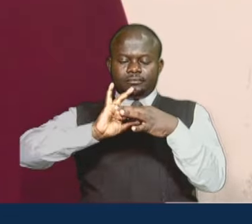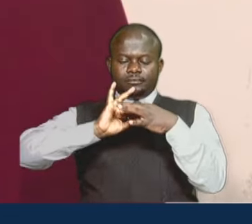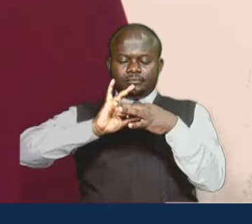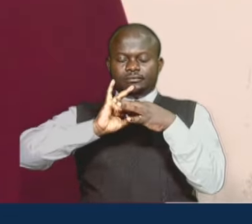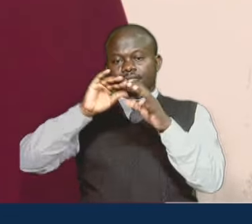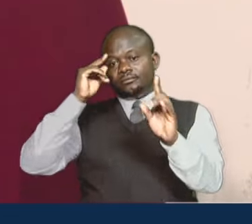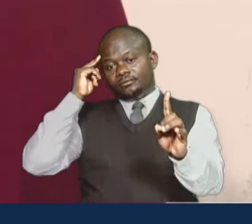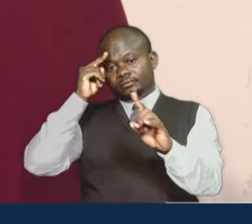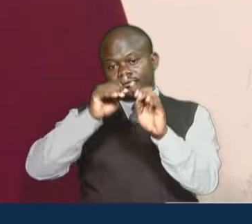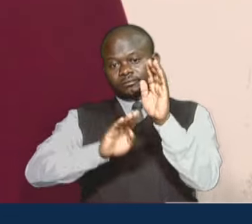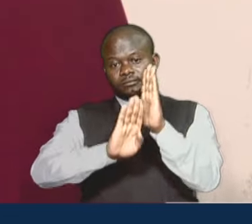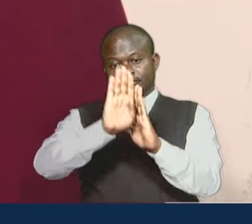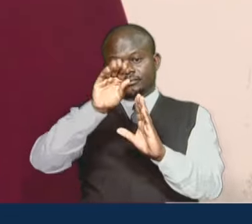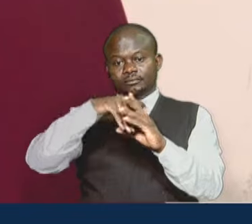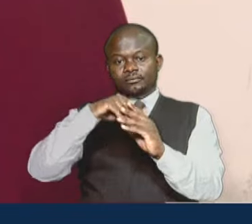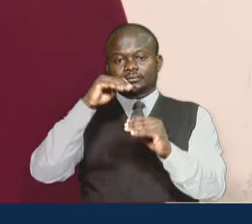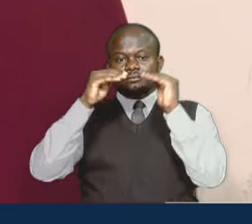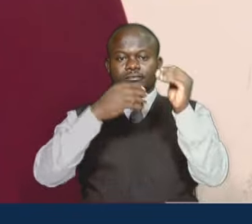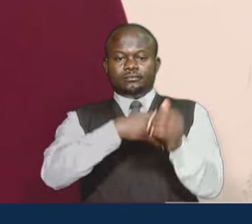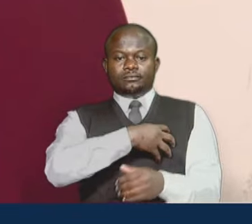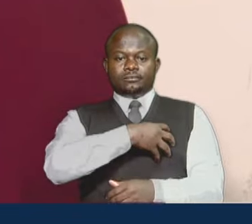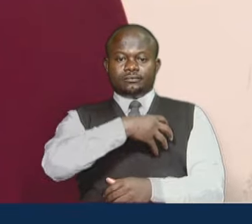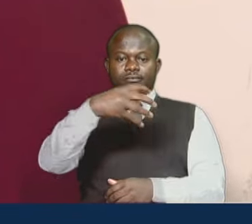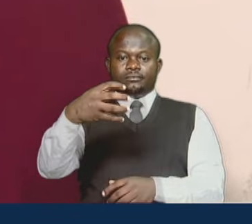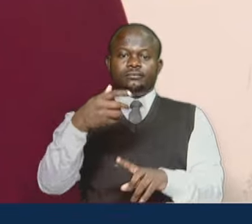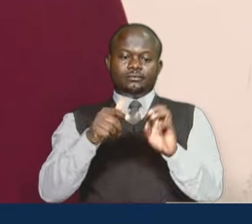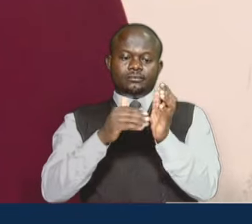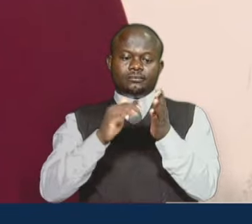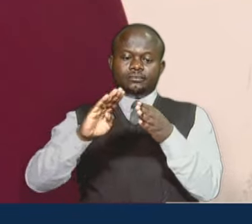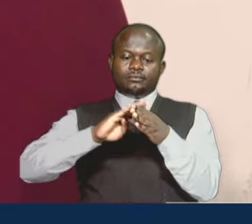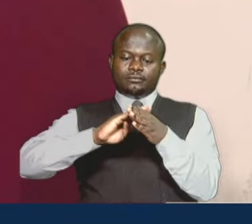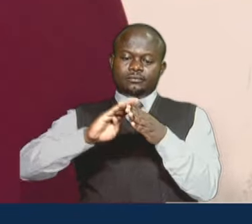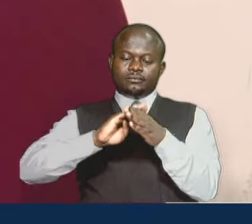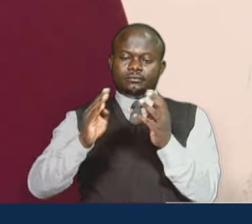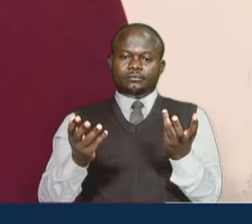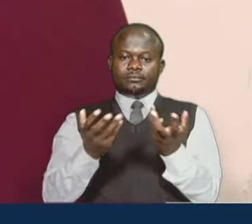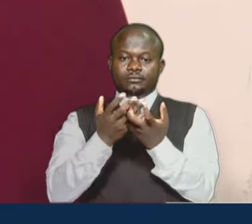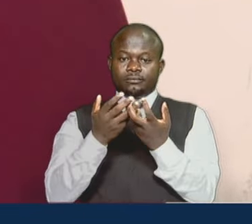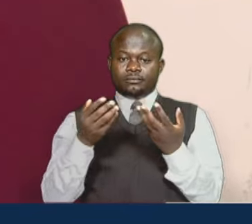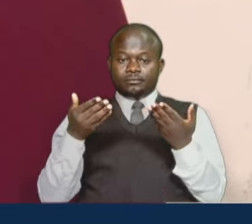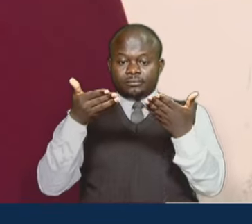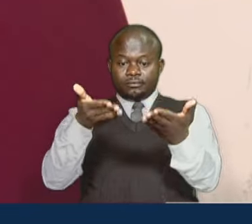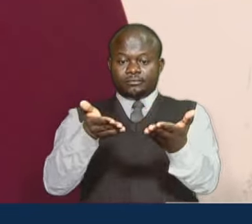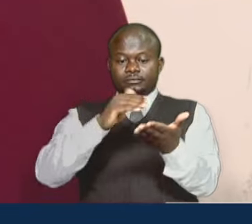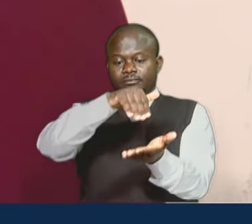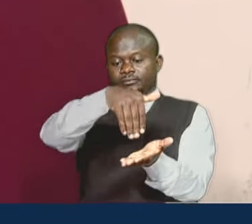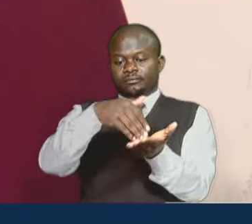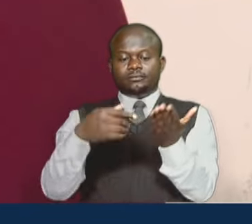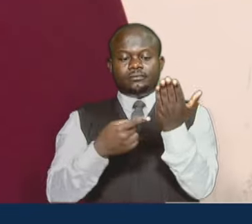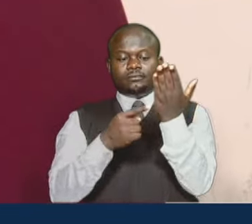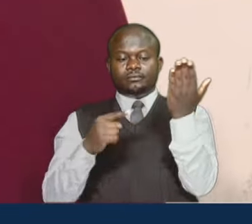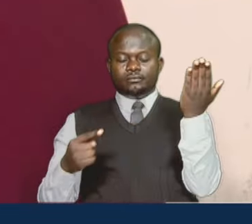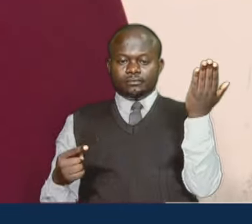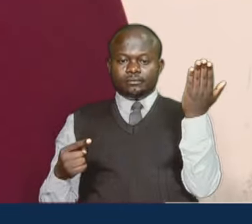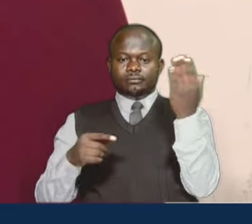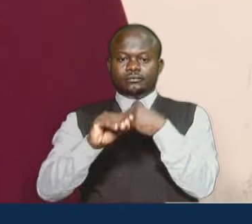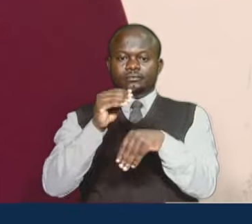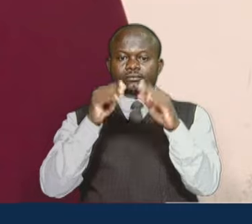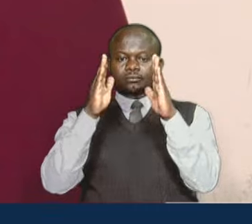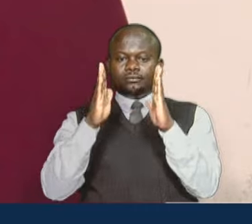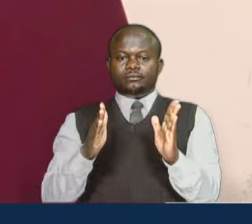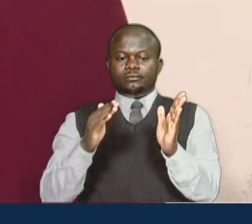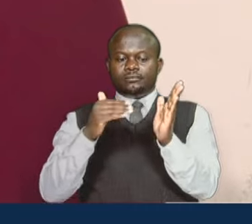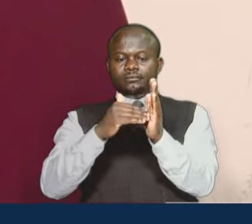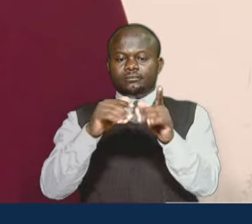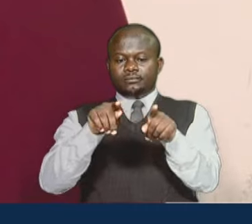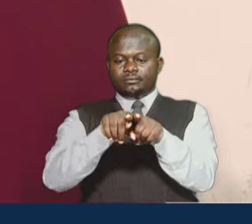bugamije iterambere mu nzego z'ubukungu ndetse n'ishoramari rijyanye no kuzana ibigo by'ikoranabuhanga ku isoko nka